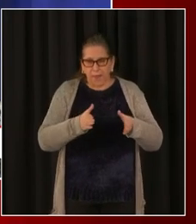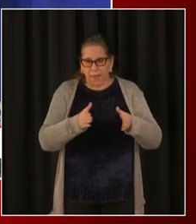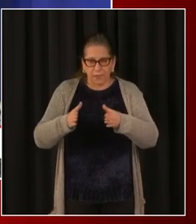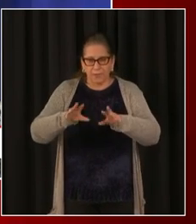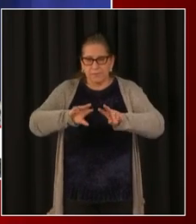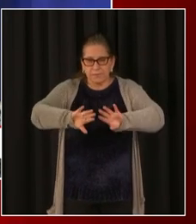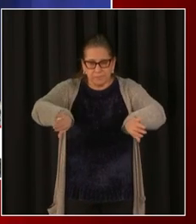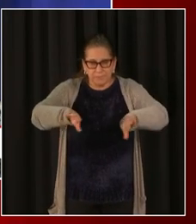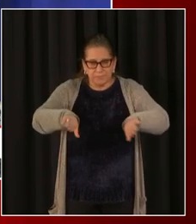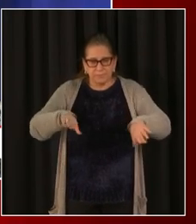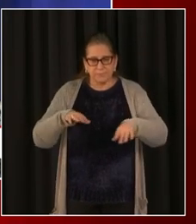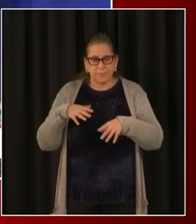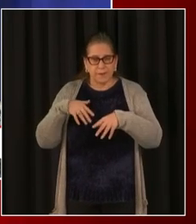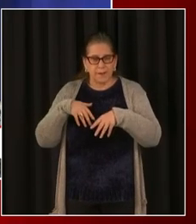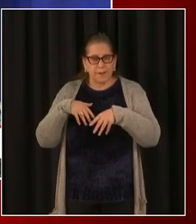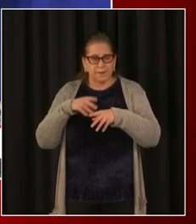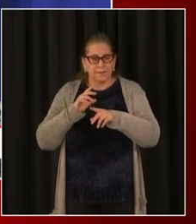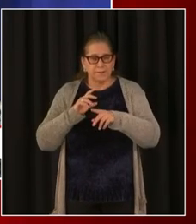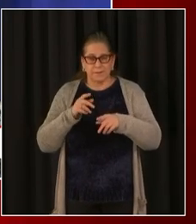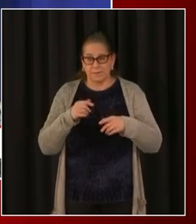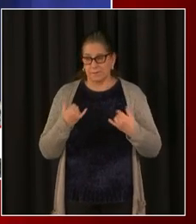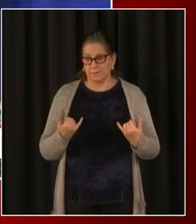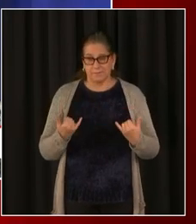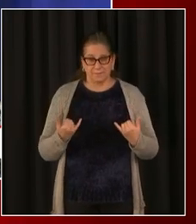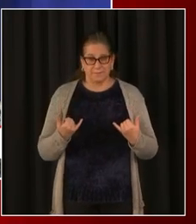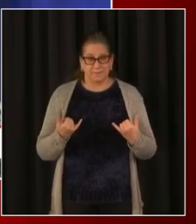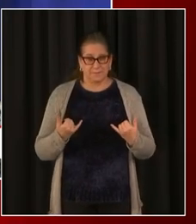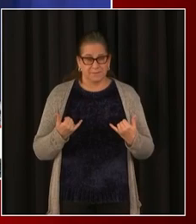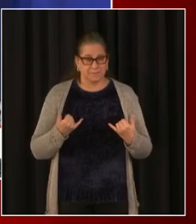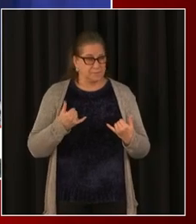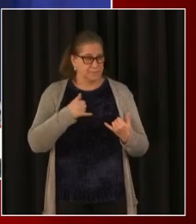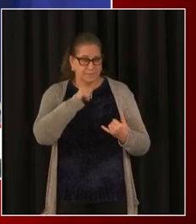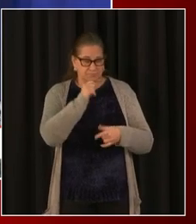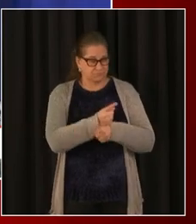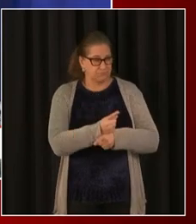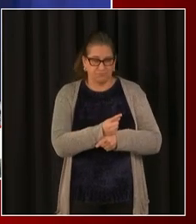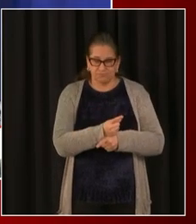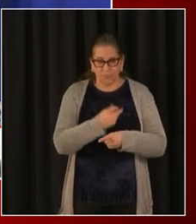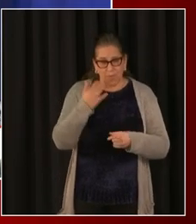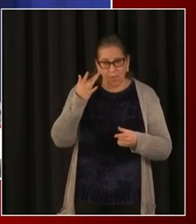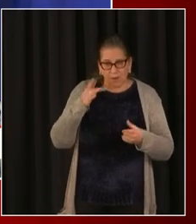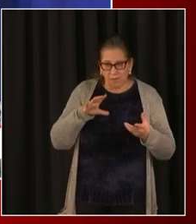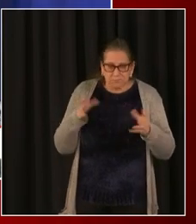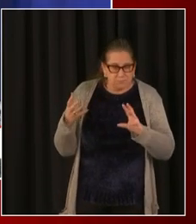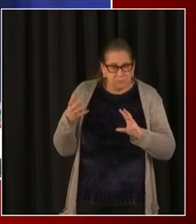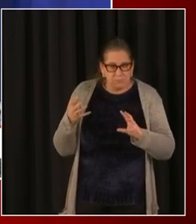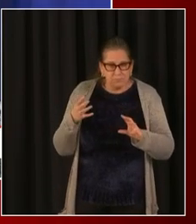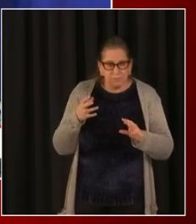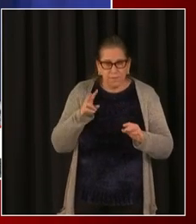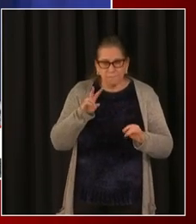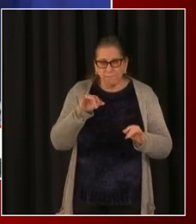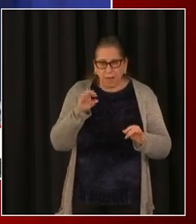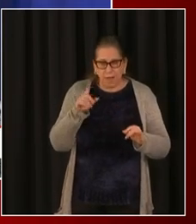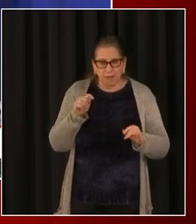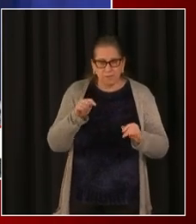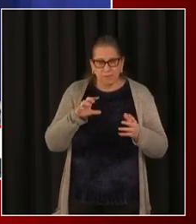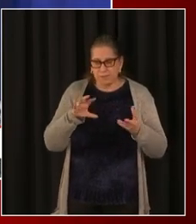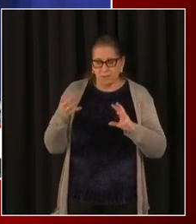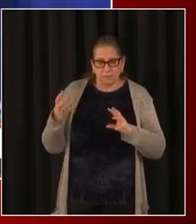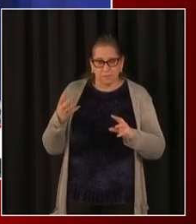be proper in an incident where we are dealing with violent rioters, anything like that. That would not be proper in that